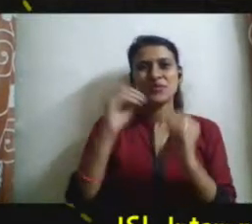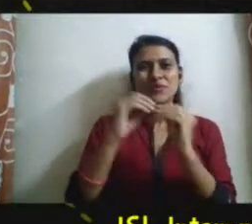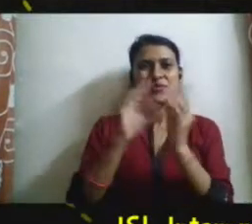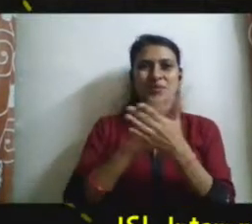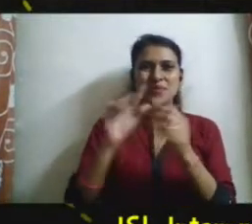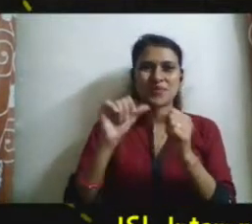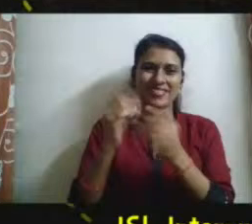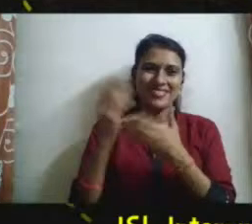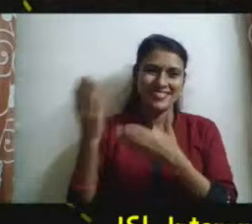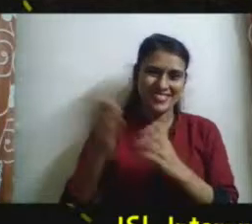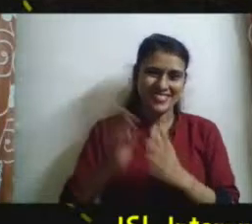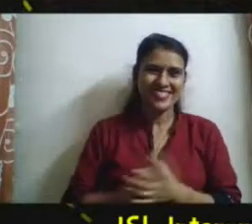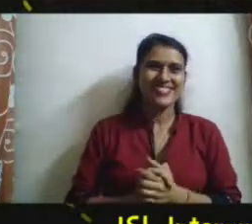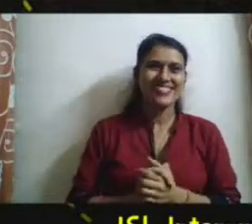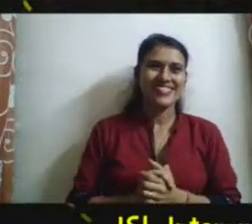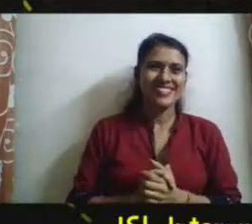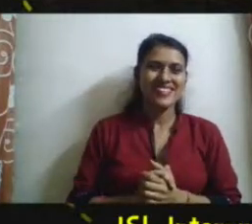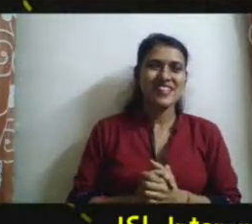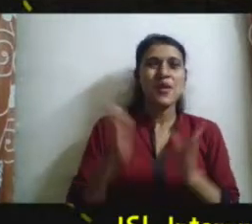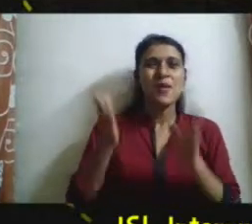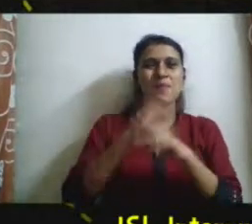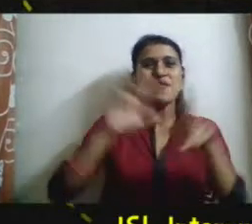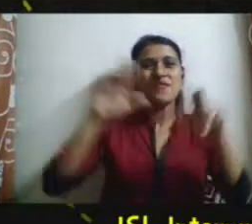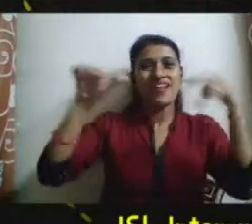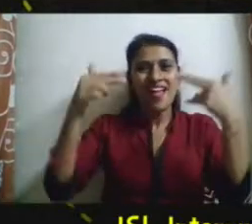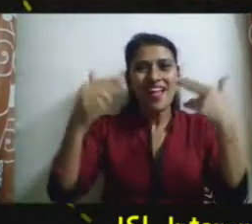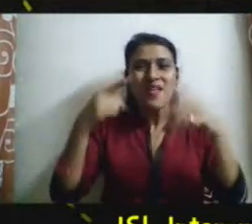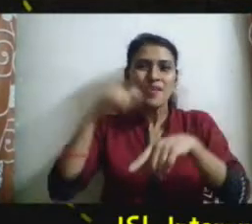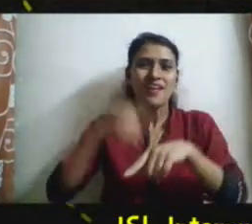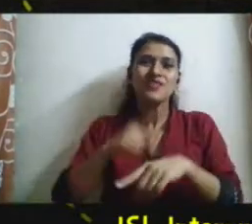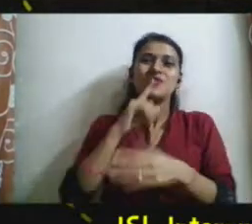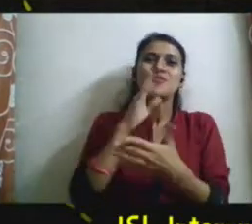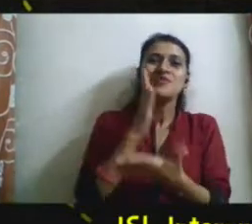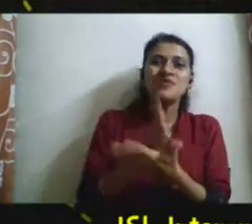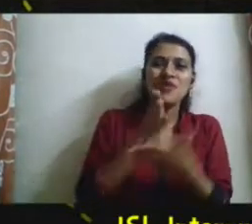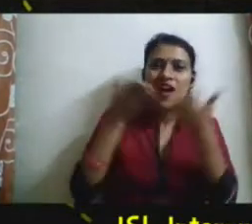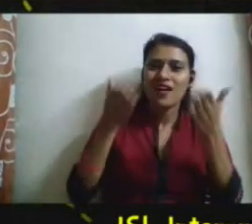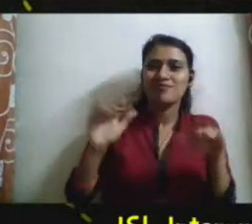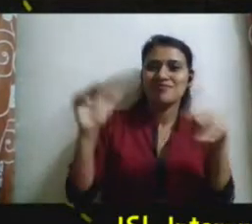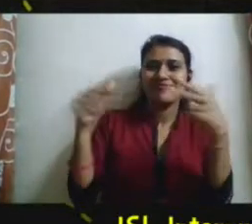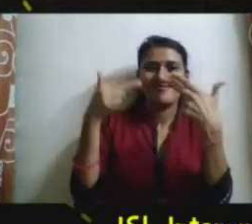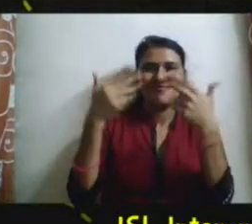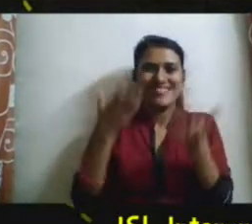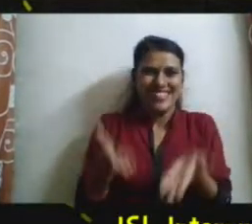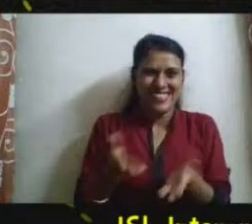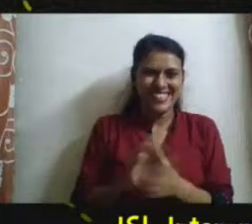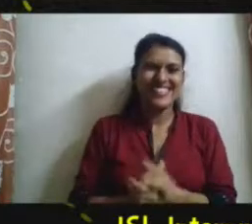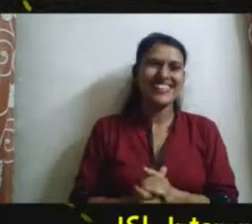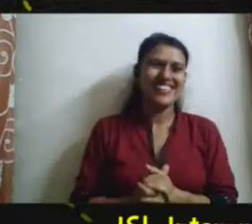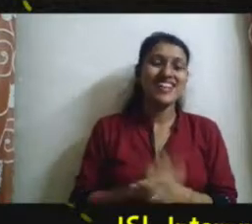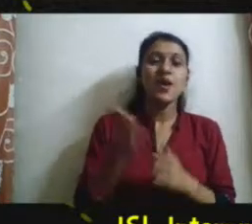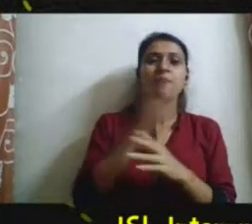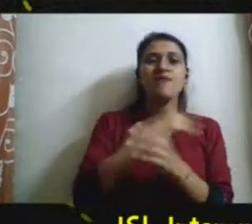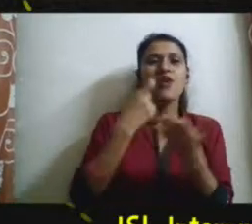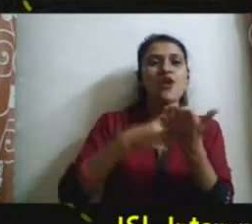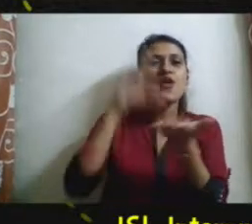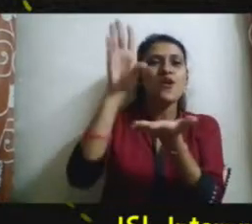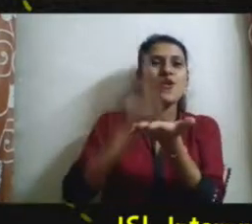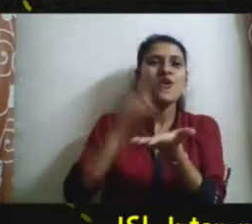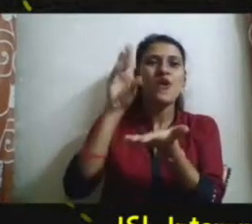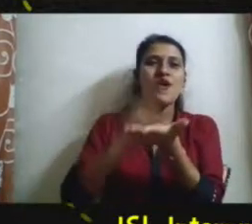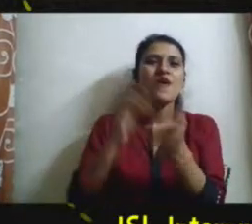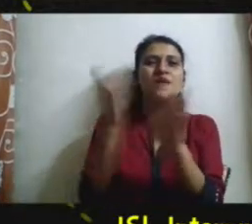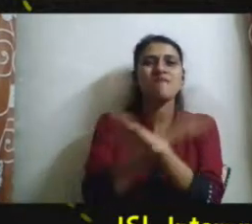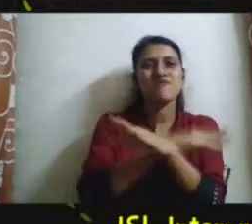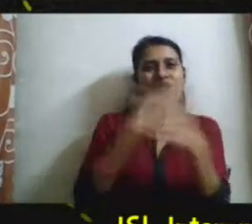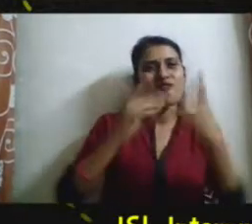IRL, kind of. It's virtual in real time, even if you're not physical. You know, we recorded